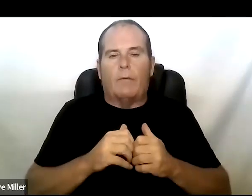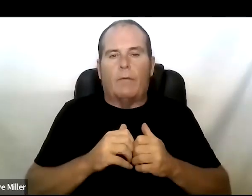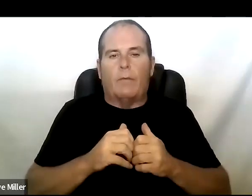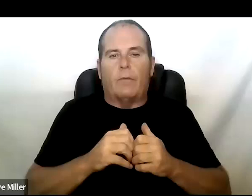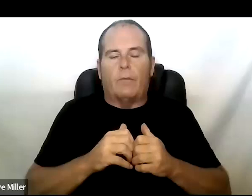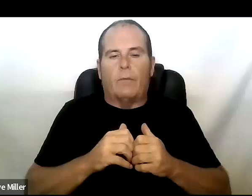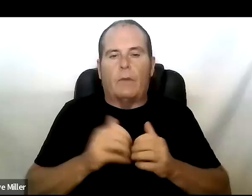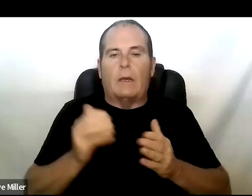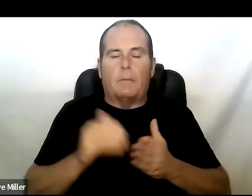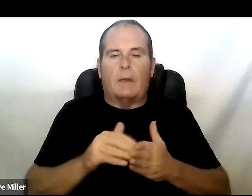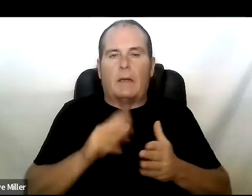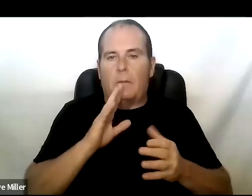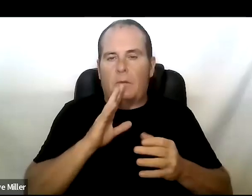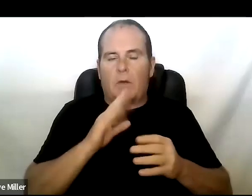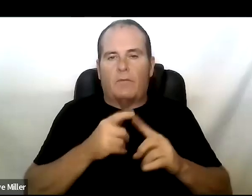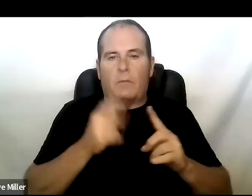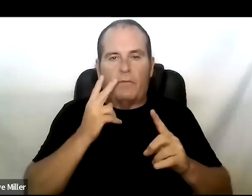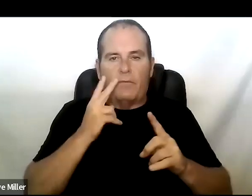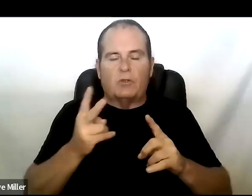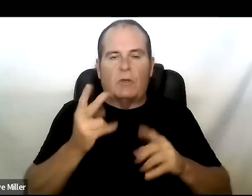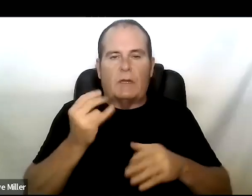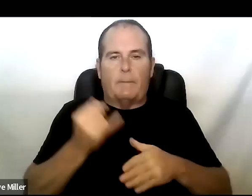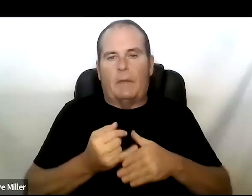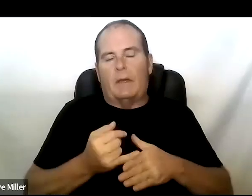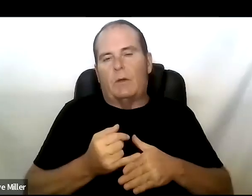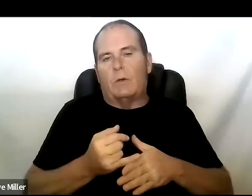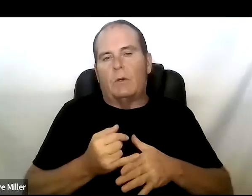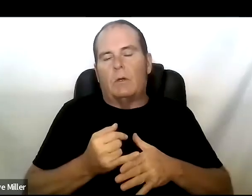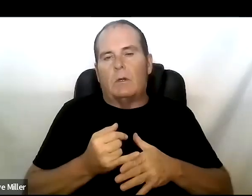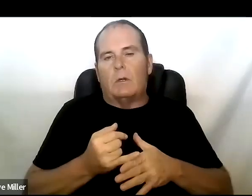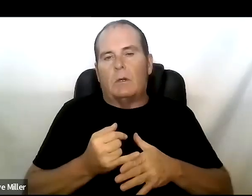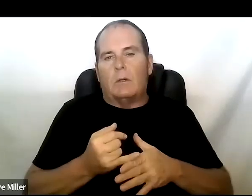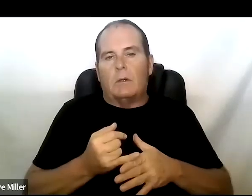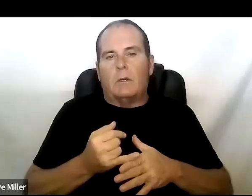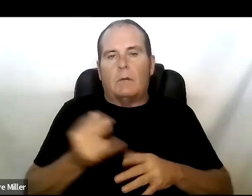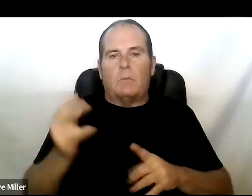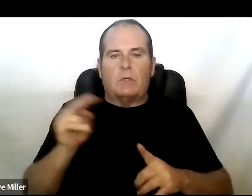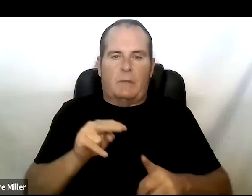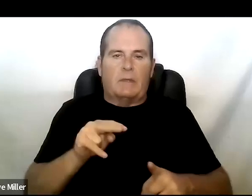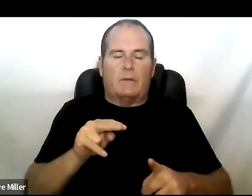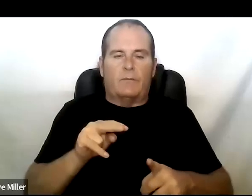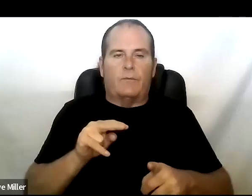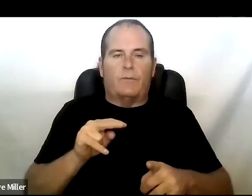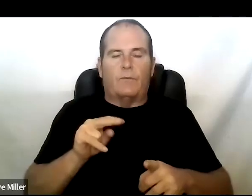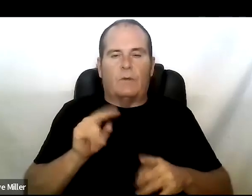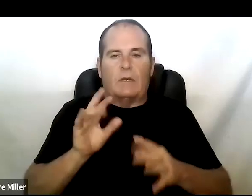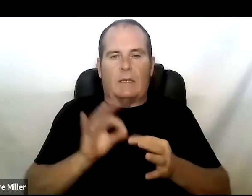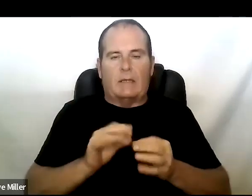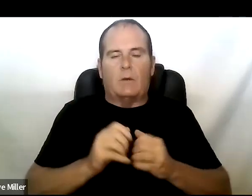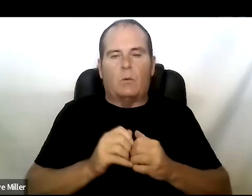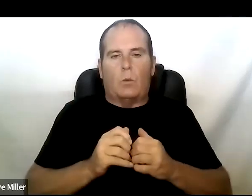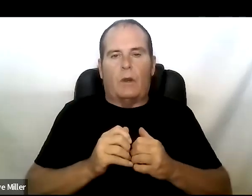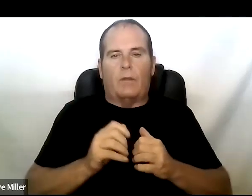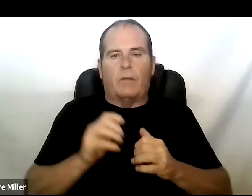and again, I'm speaking from the visually impaired um aspect of it. Just connecting them with